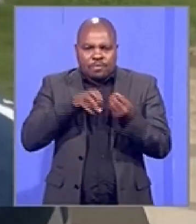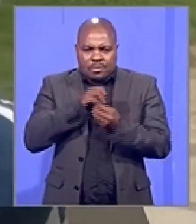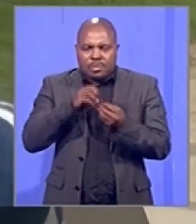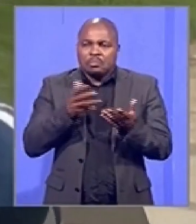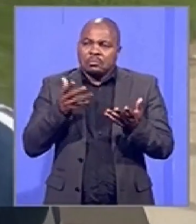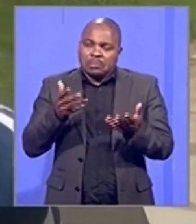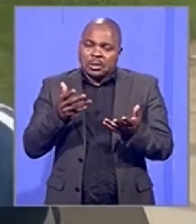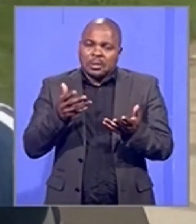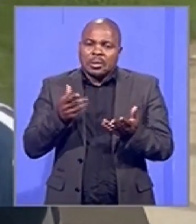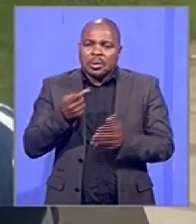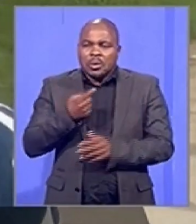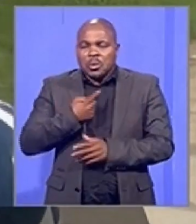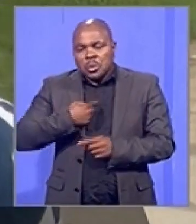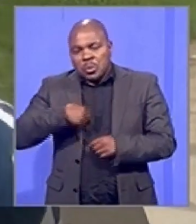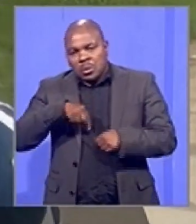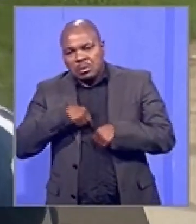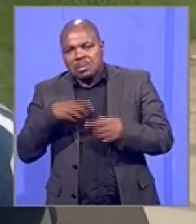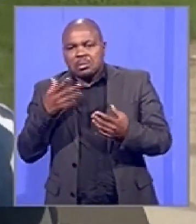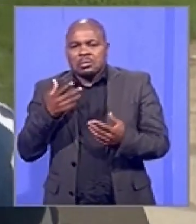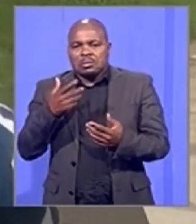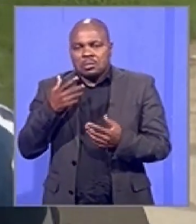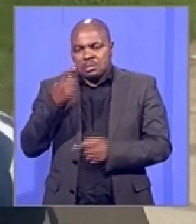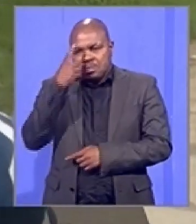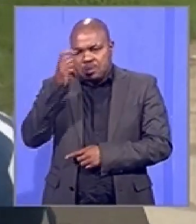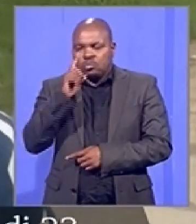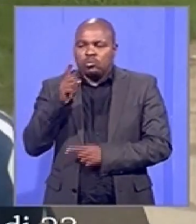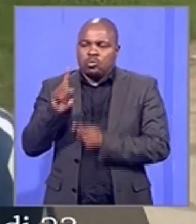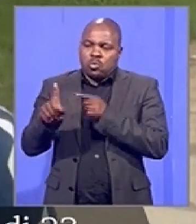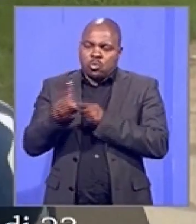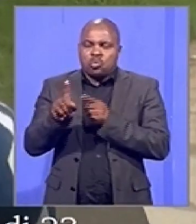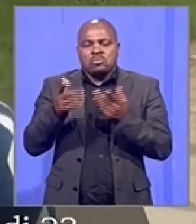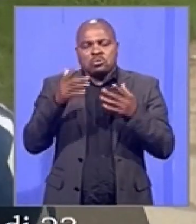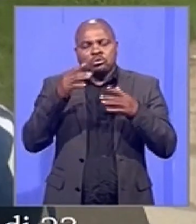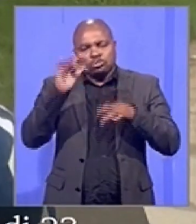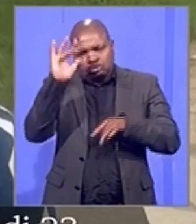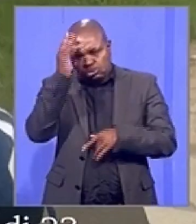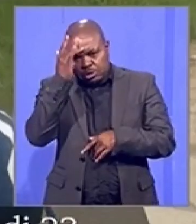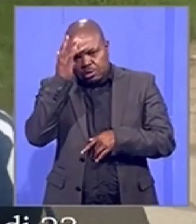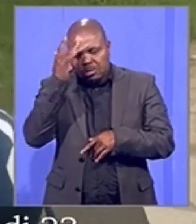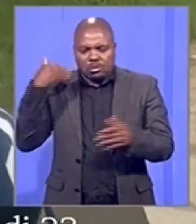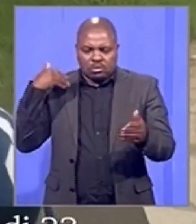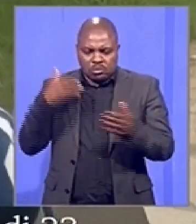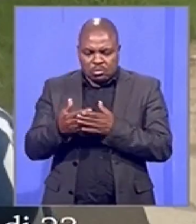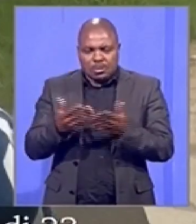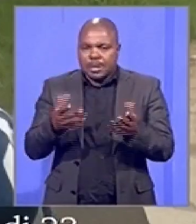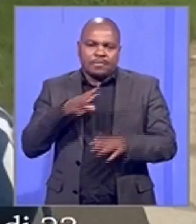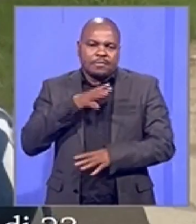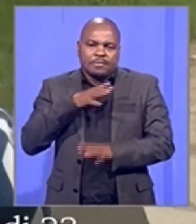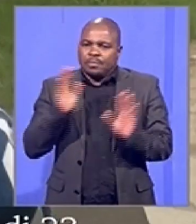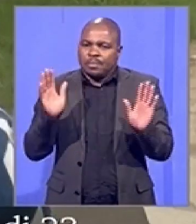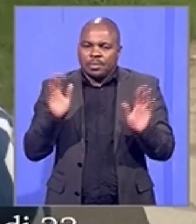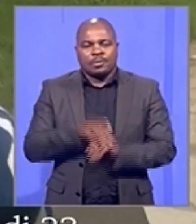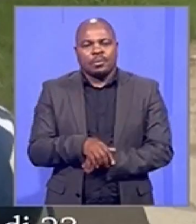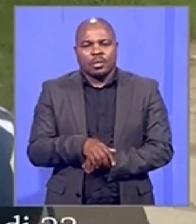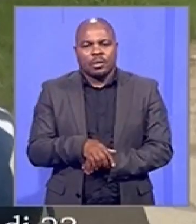that our daughter was sick, and we only take it from there. We did